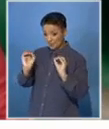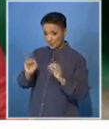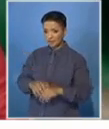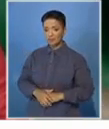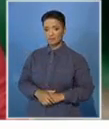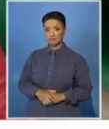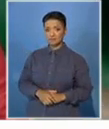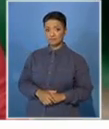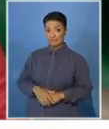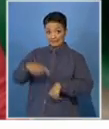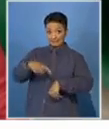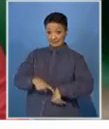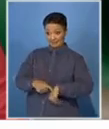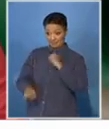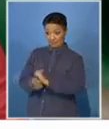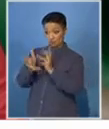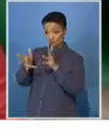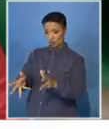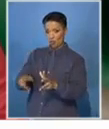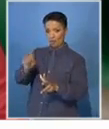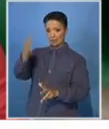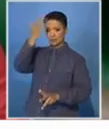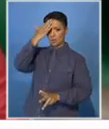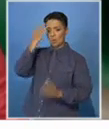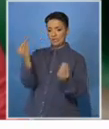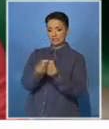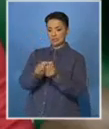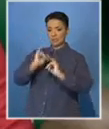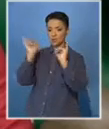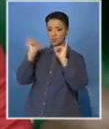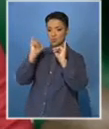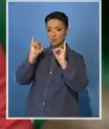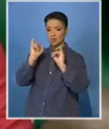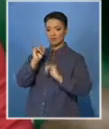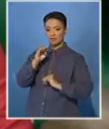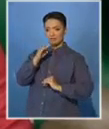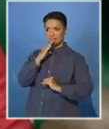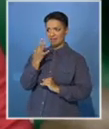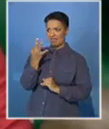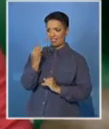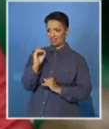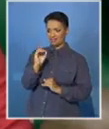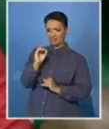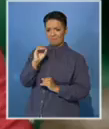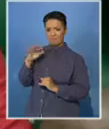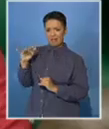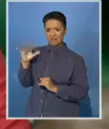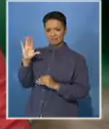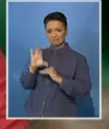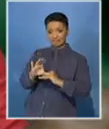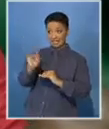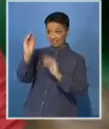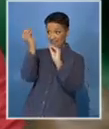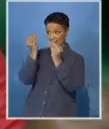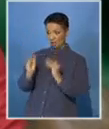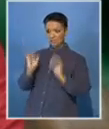have been raised immediately. We are told that, no, transfer 30 million rand as pension funds, and even if your calculation permits you